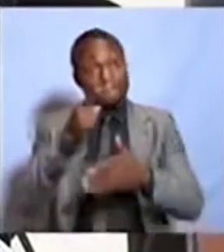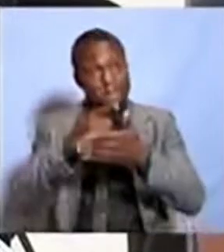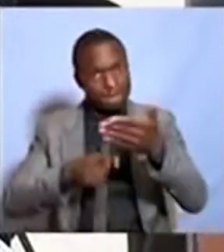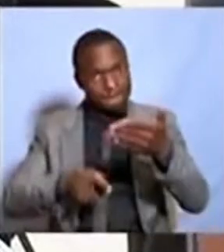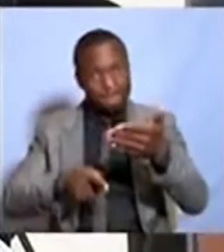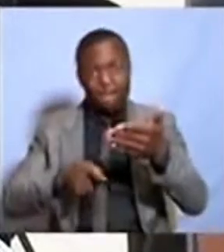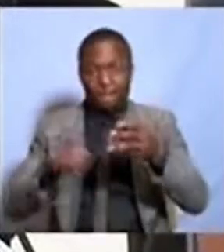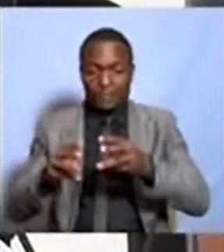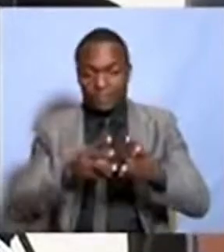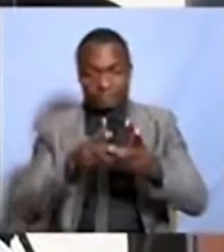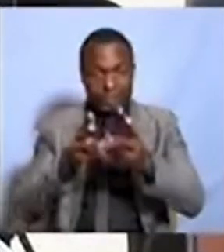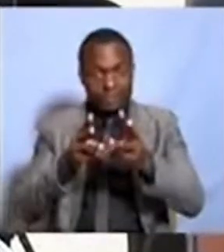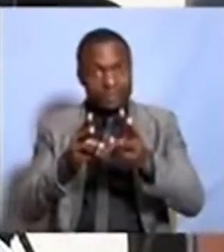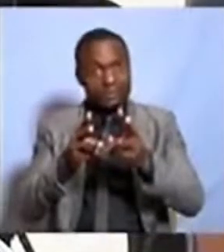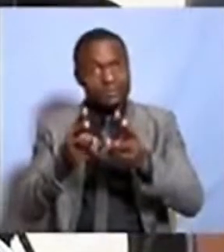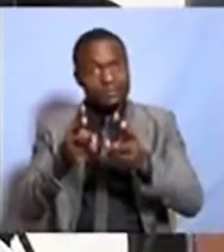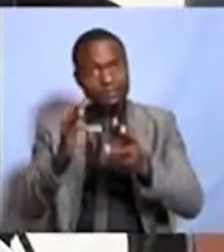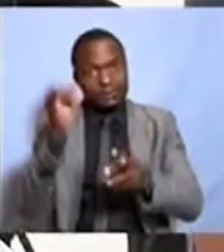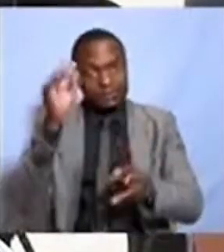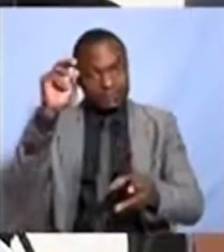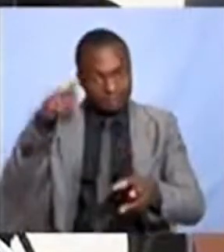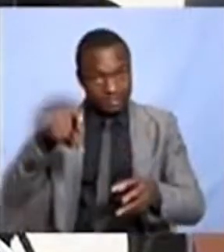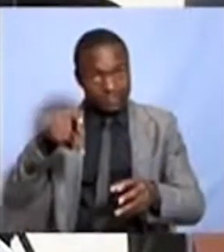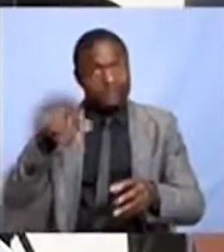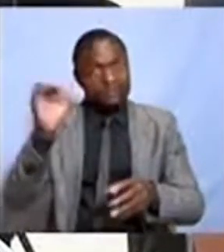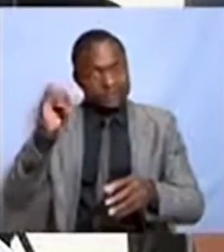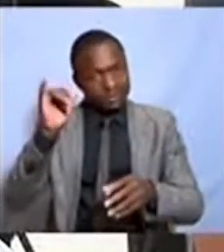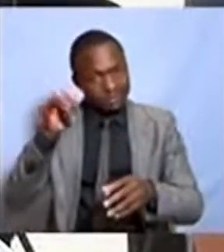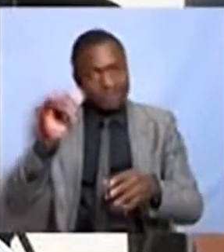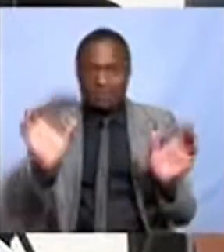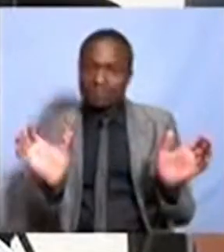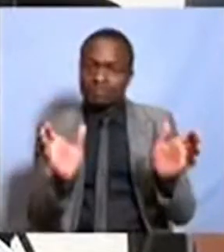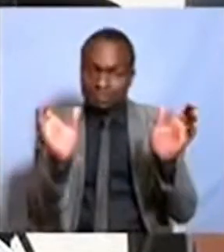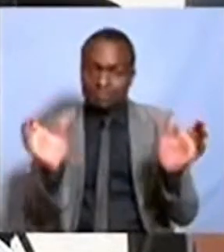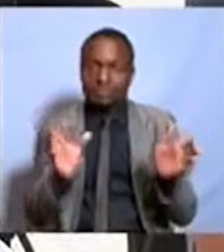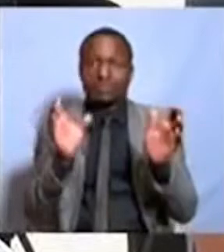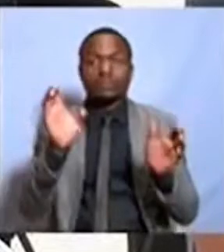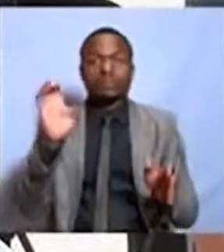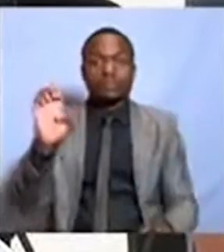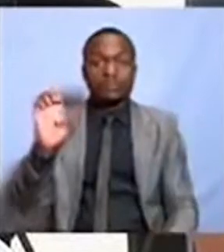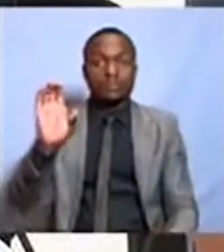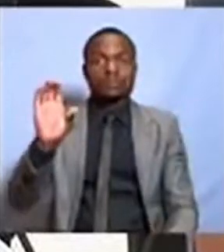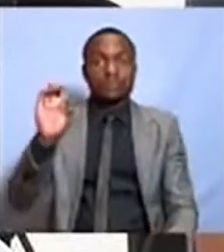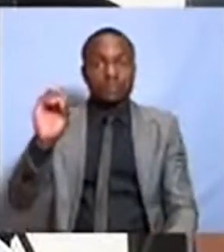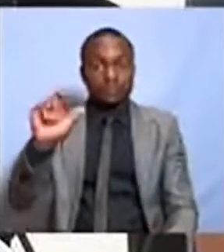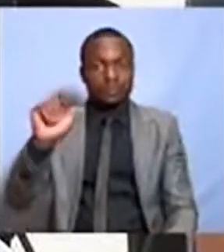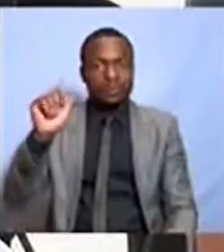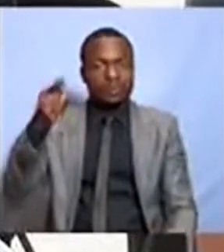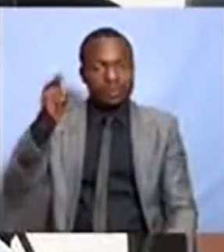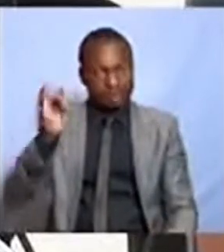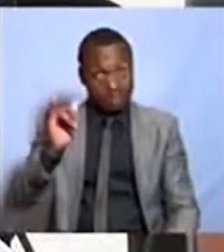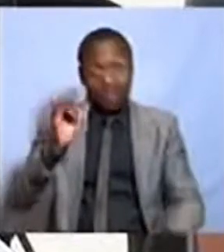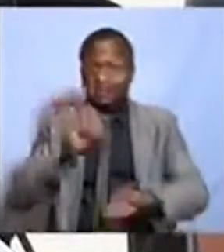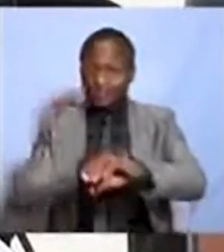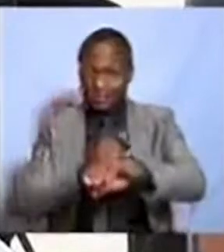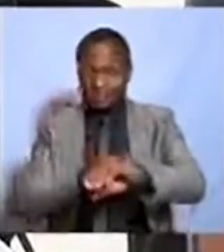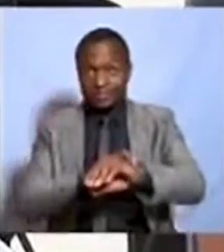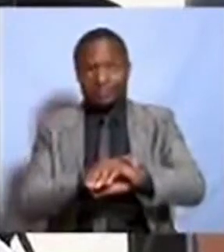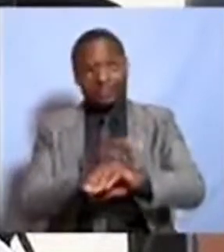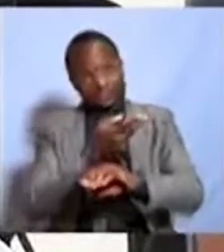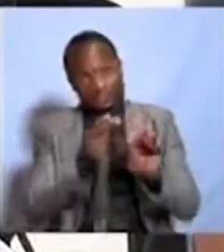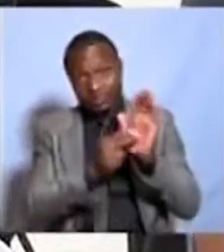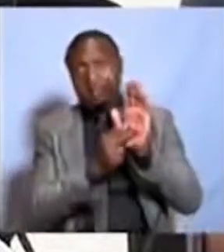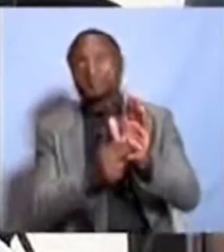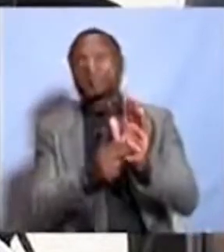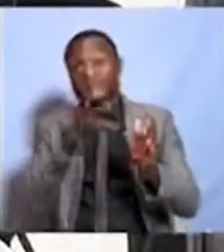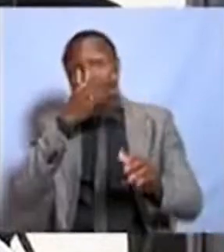the measures apart from FISIP and the like, yes, we are still promoting agroecology. So in this space, we'd like to promote agroecology because time and time it has proven much